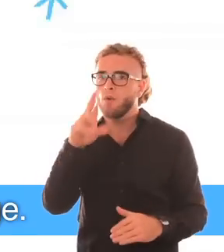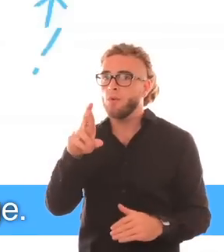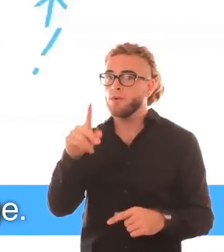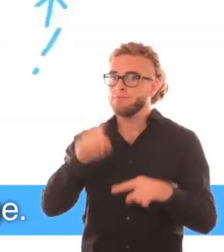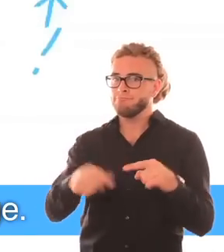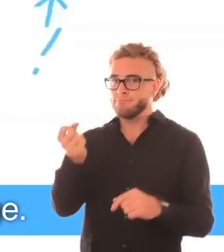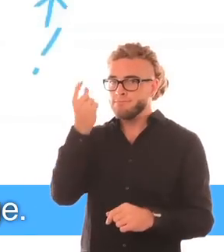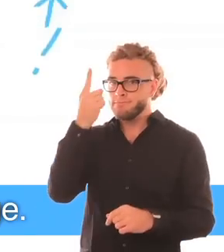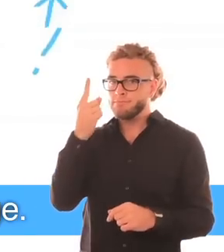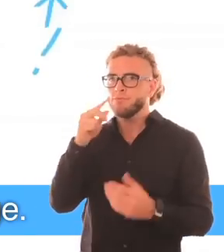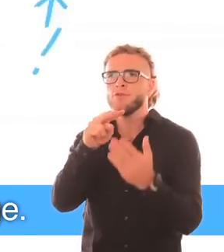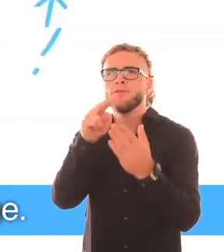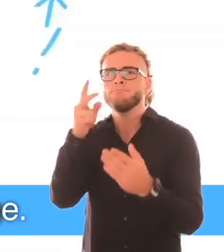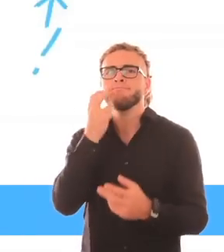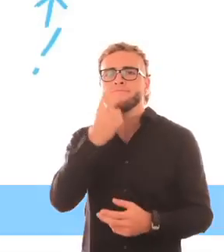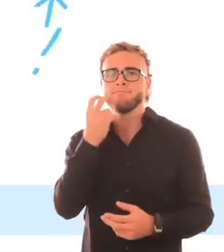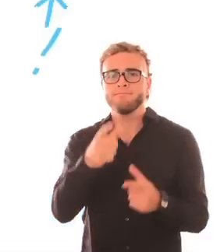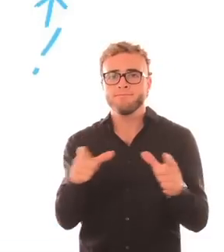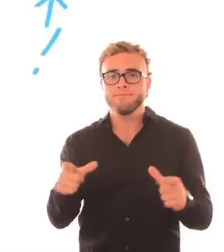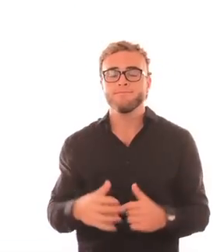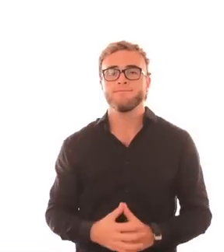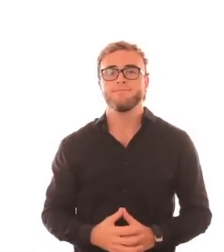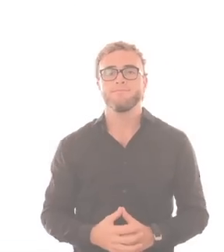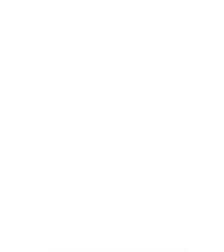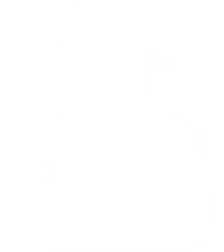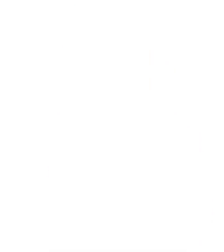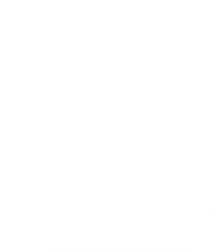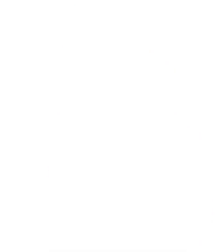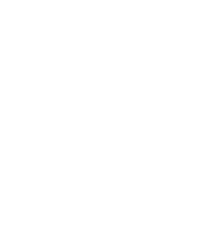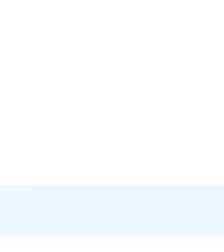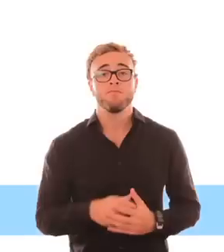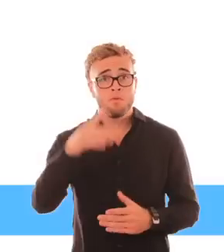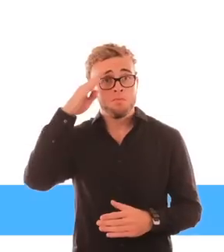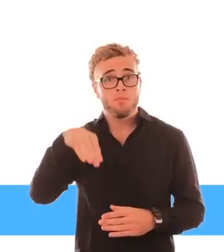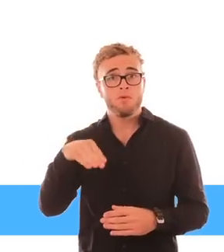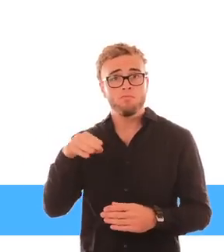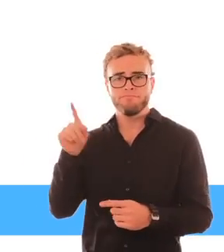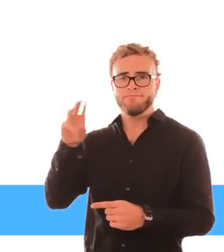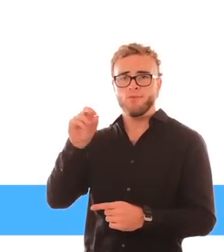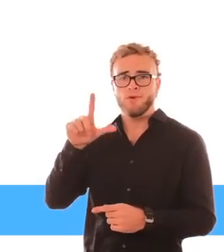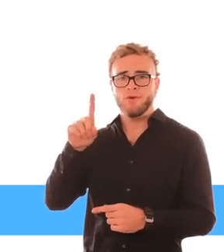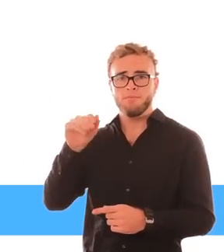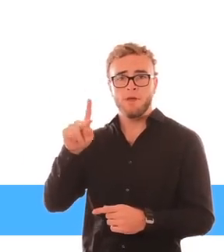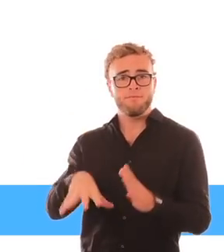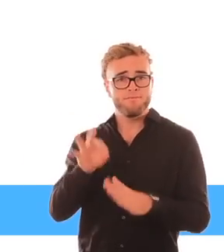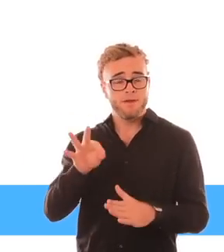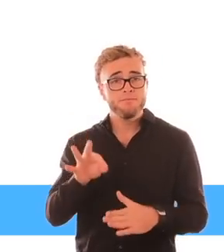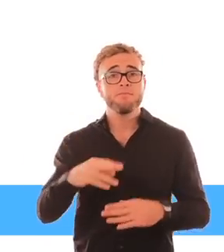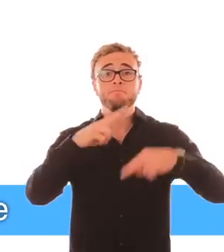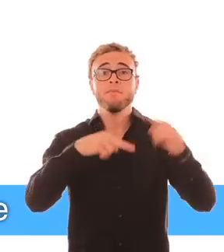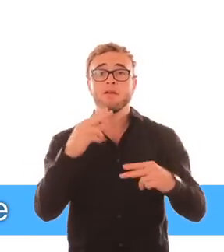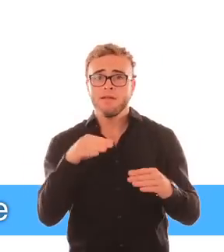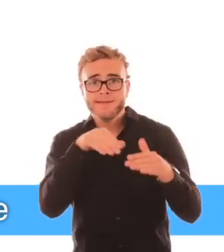the language. Child enjoying a TV show with closed captions. Did you know that, according to the World Bank, to